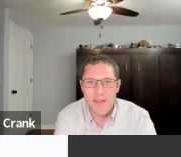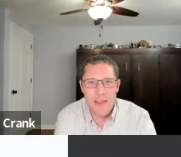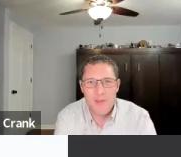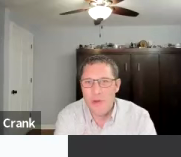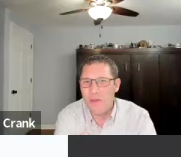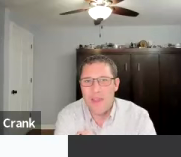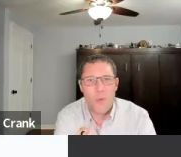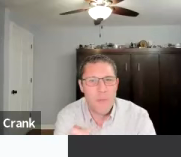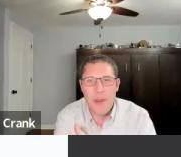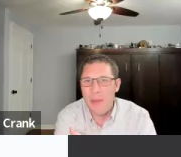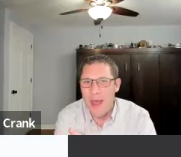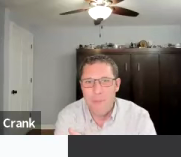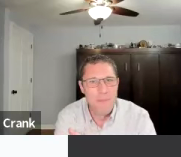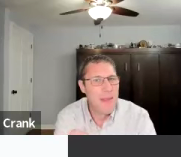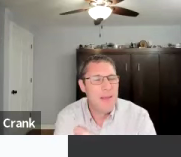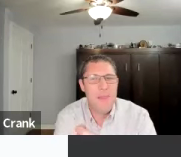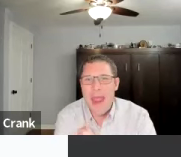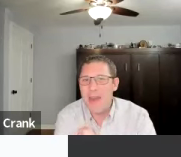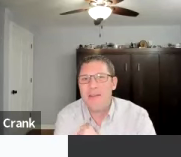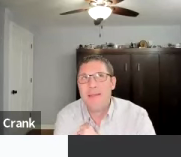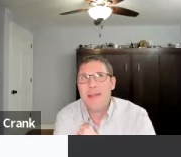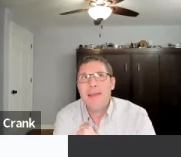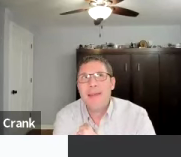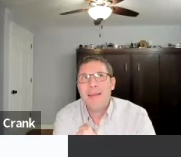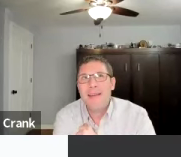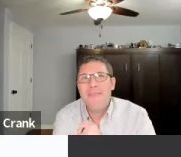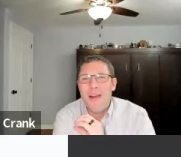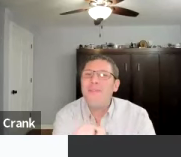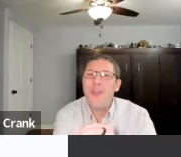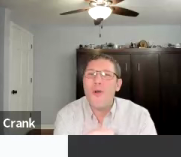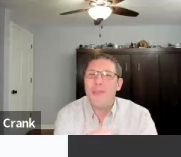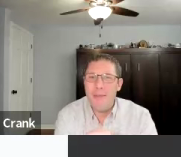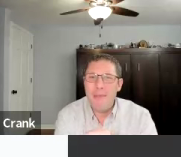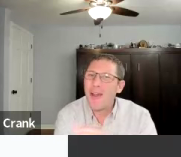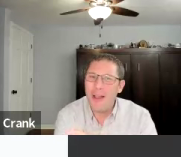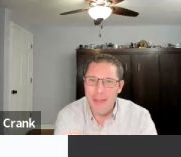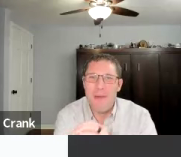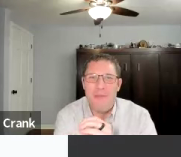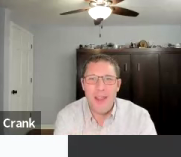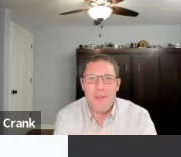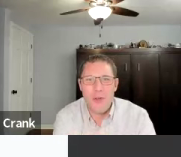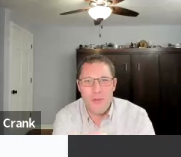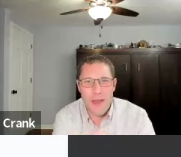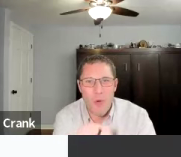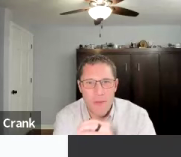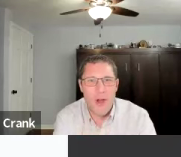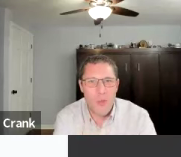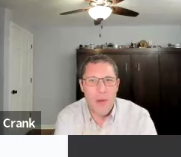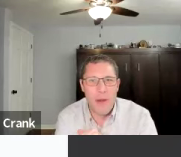talking to legislators, when you said the word PBM, they had very few of them, not all of them, but very few of them would have known